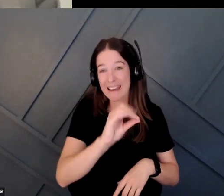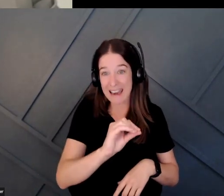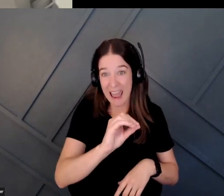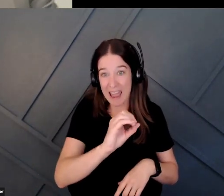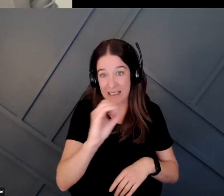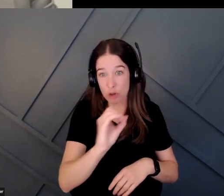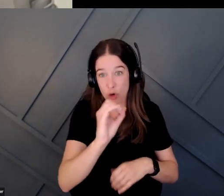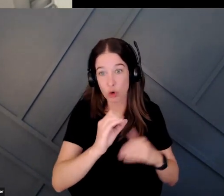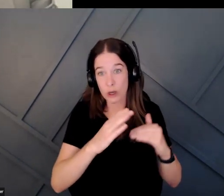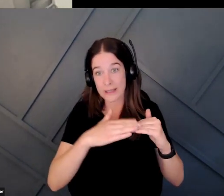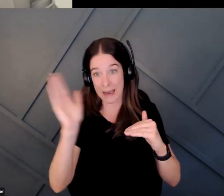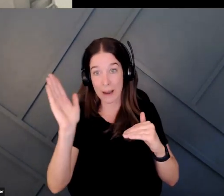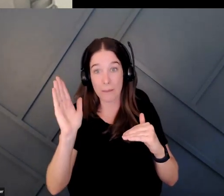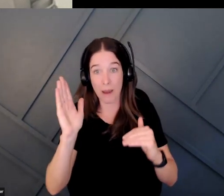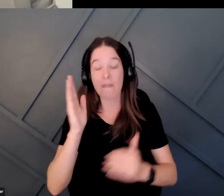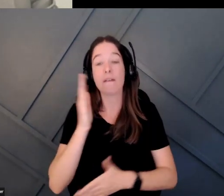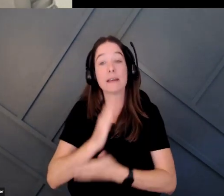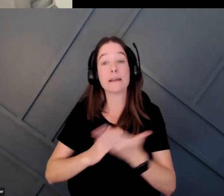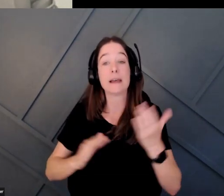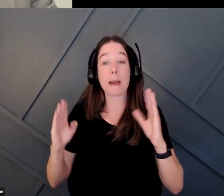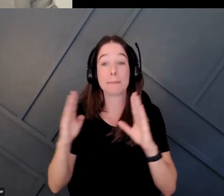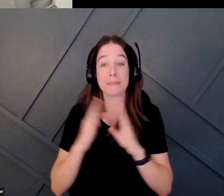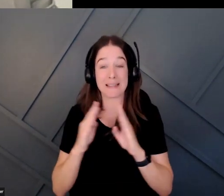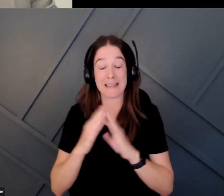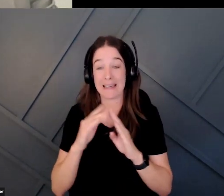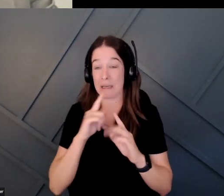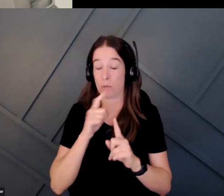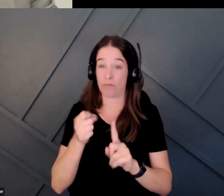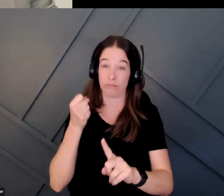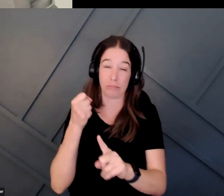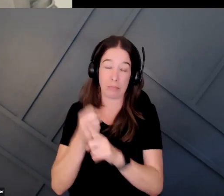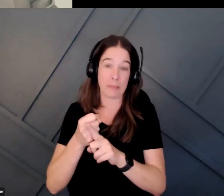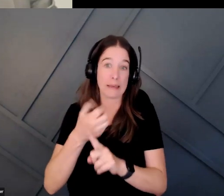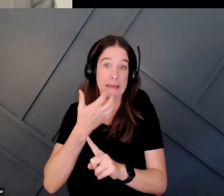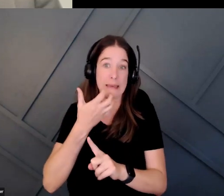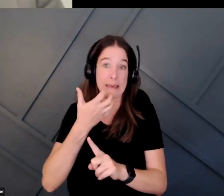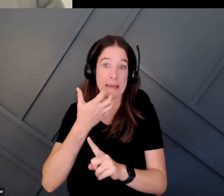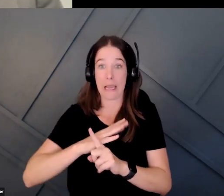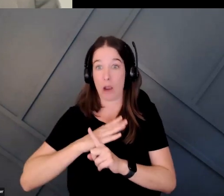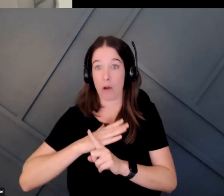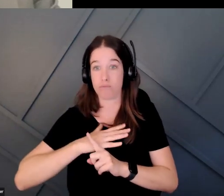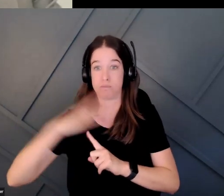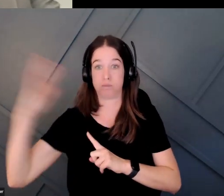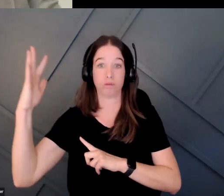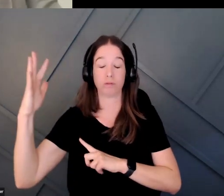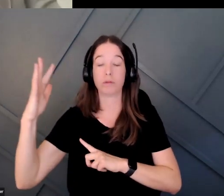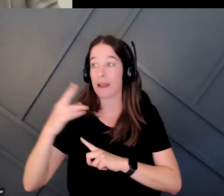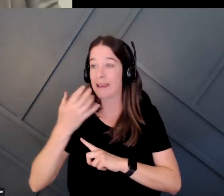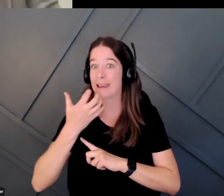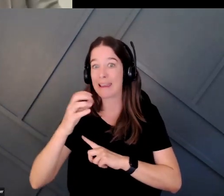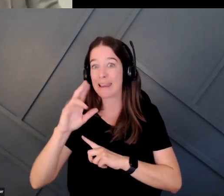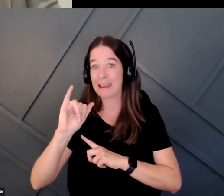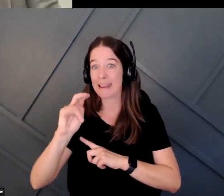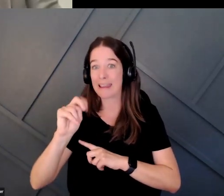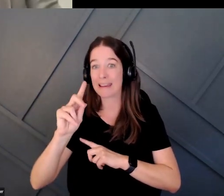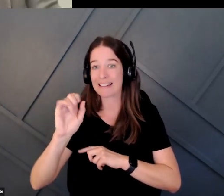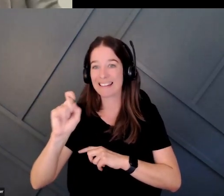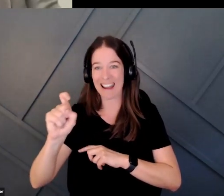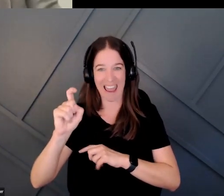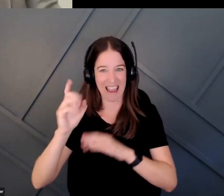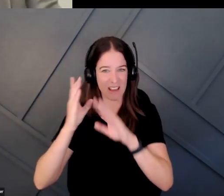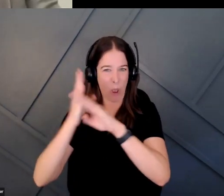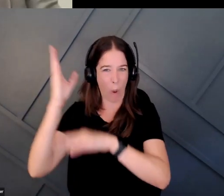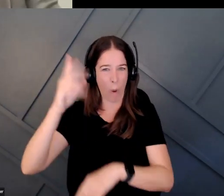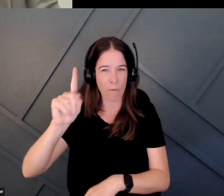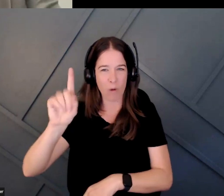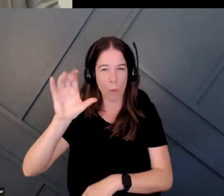and communities reach dangerous levels of heat conditions, with humidity pushing heat index values into the 100s, including in